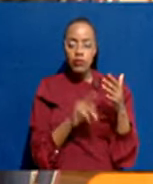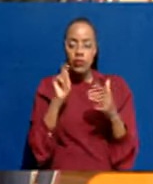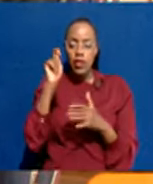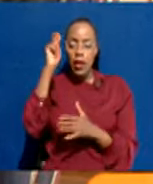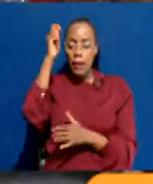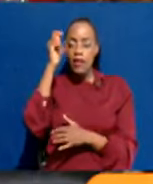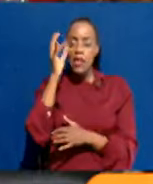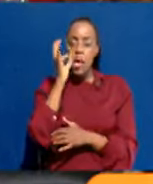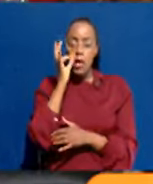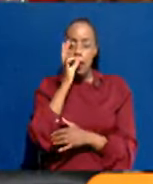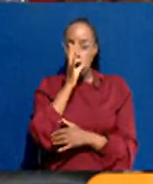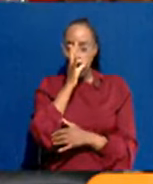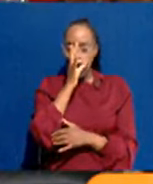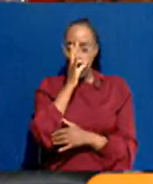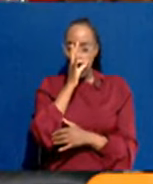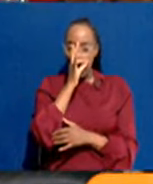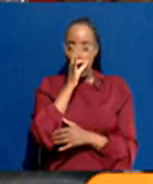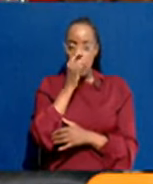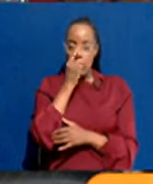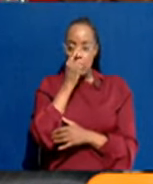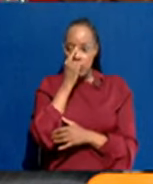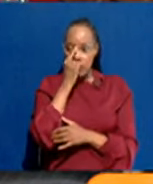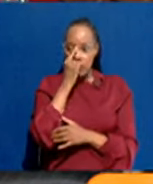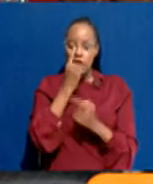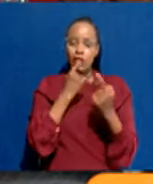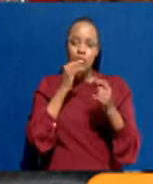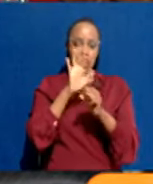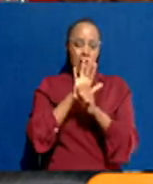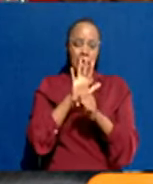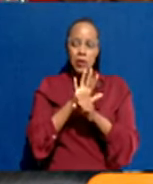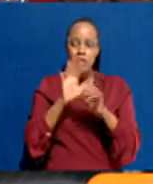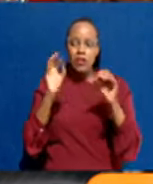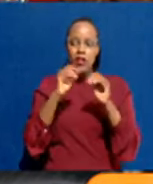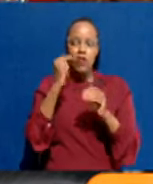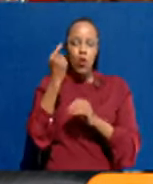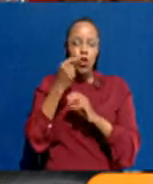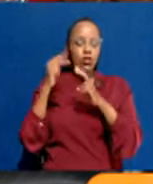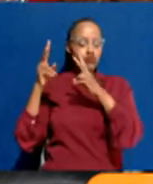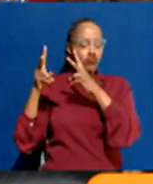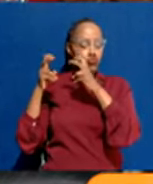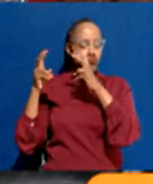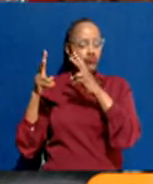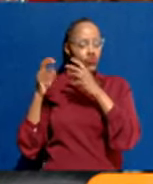President Kibaki didn't talk too much. He listened